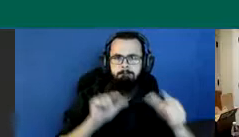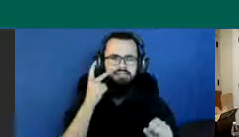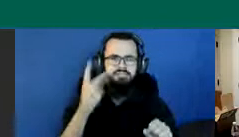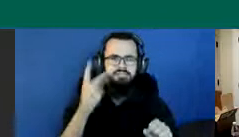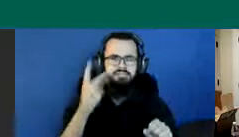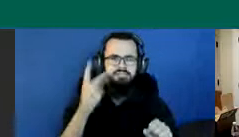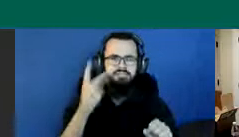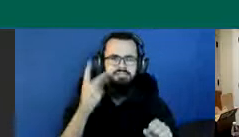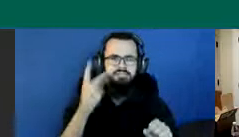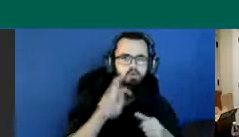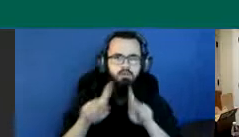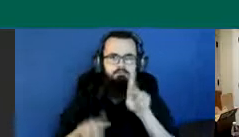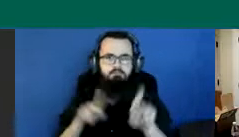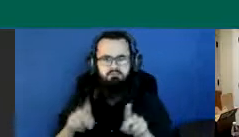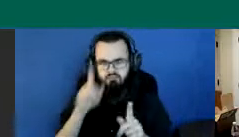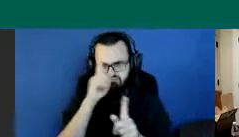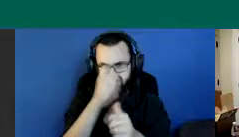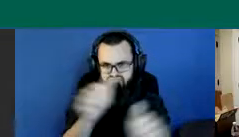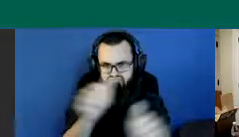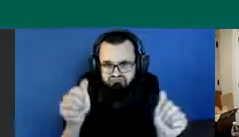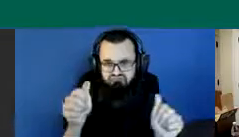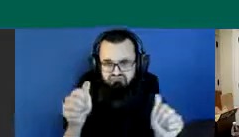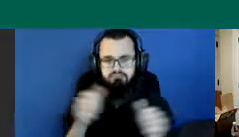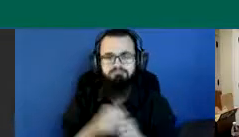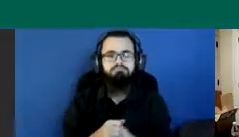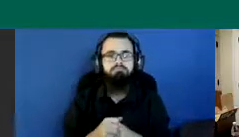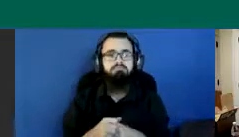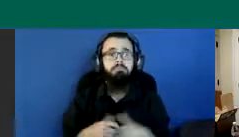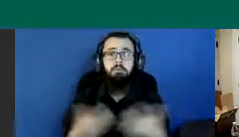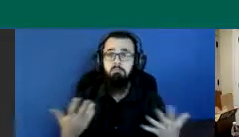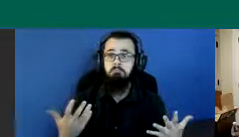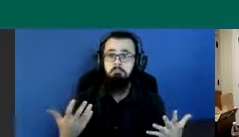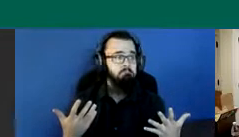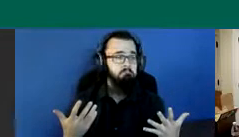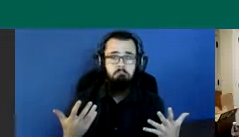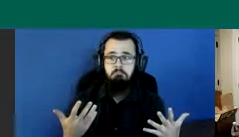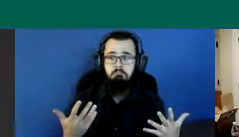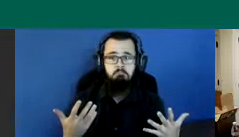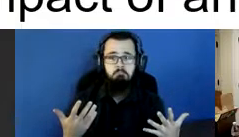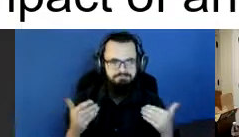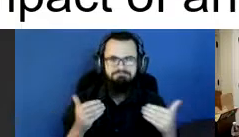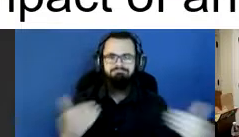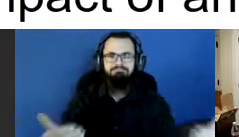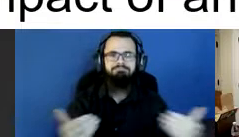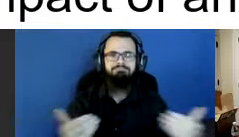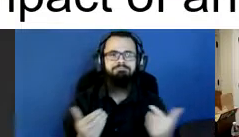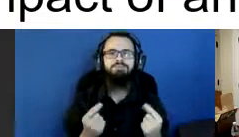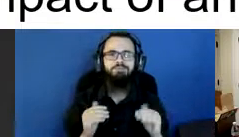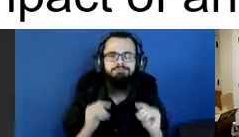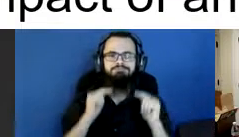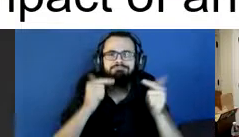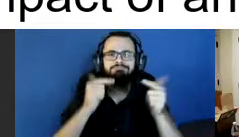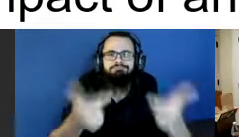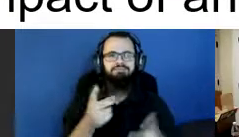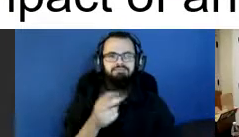those. Without further ado, to get things started, I will turn things over to Dr.